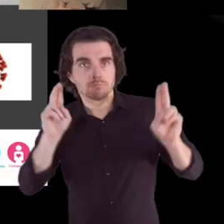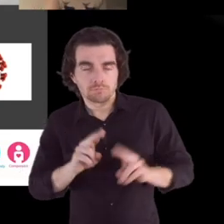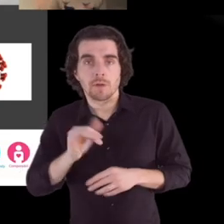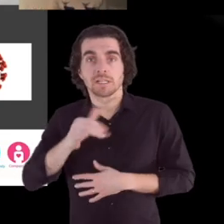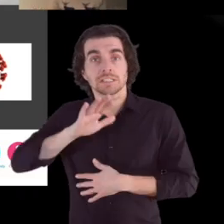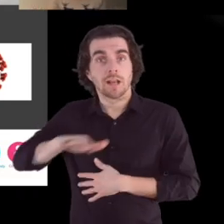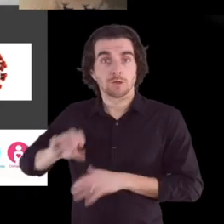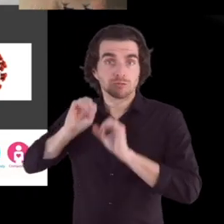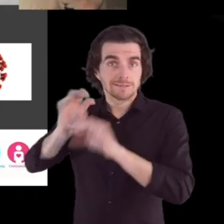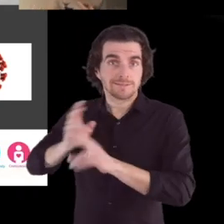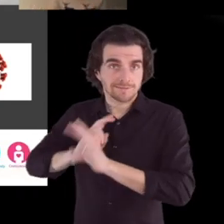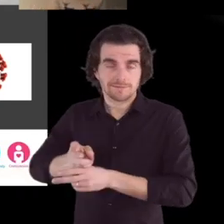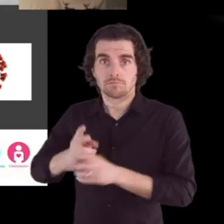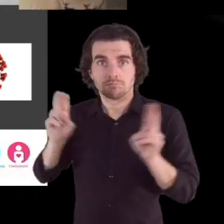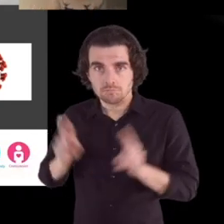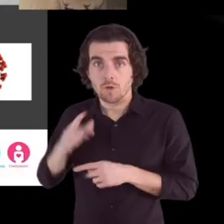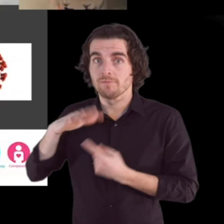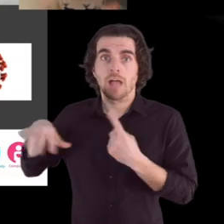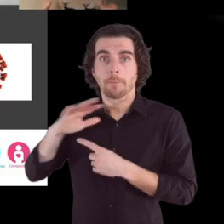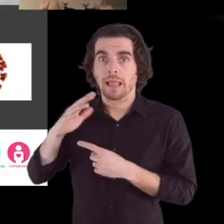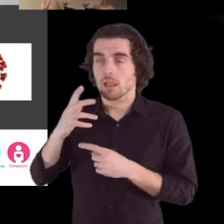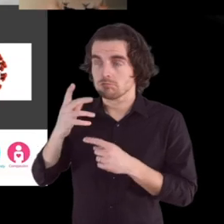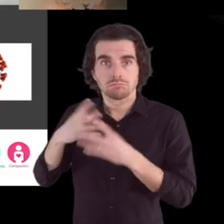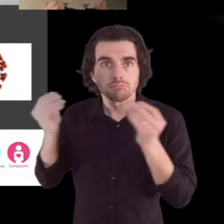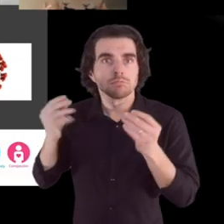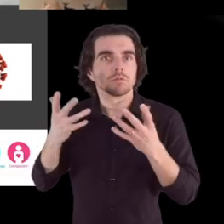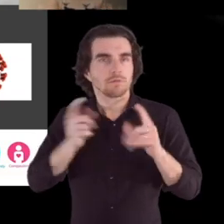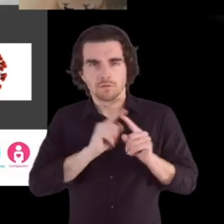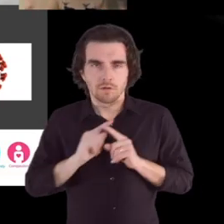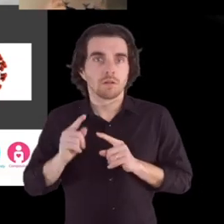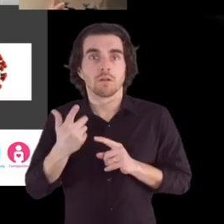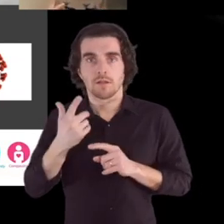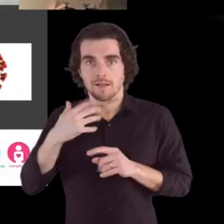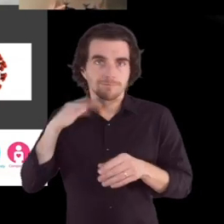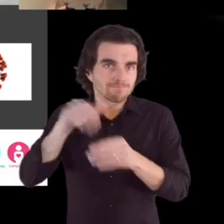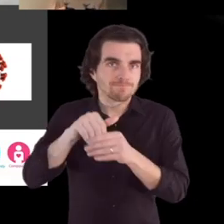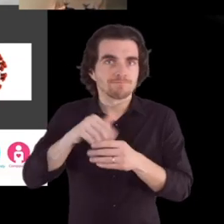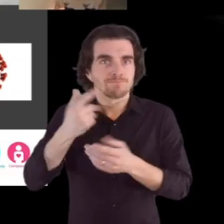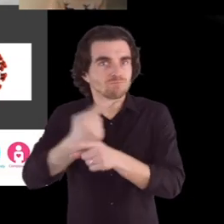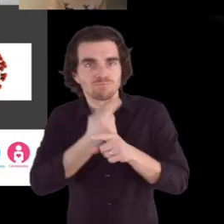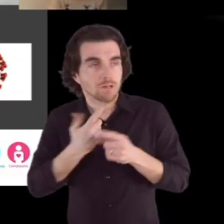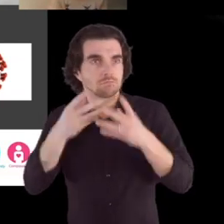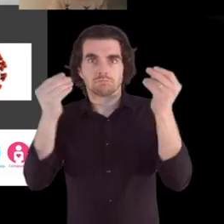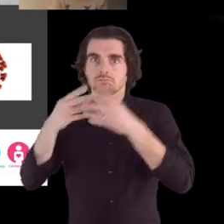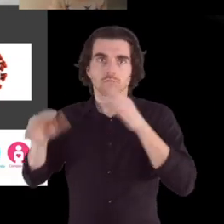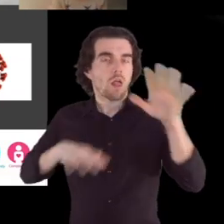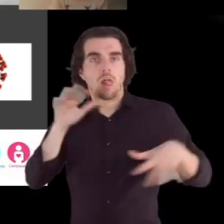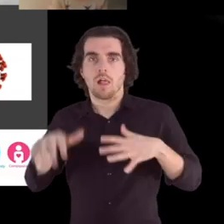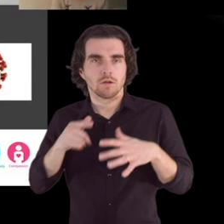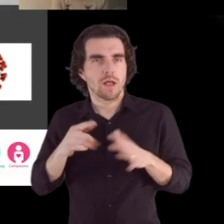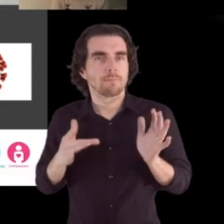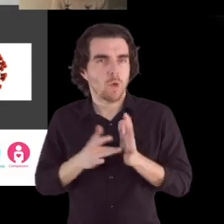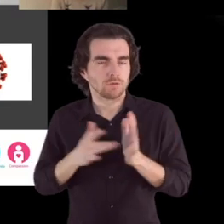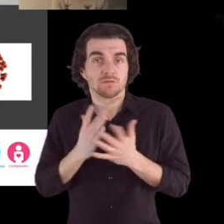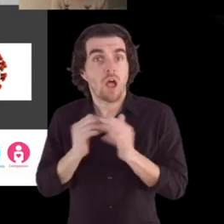from maybe childcare, family, dealing with the pandemic and not being able to have your support network around you. Absolutely. Yeah,